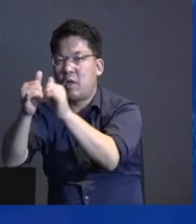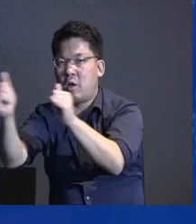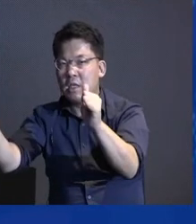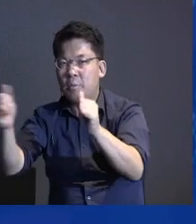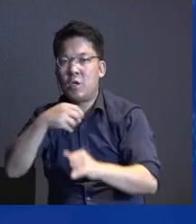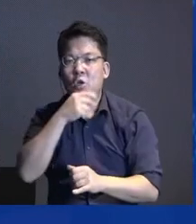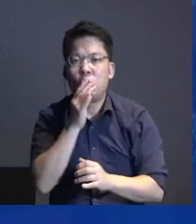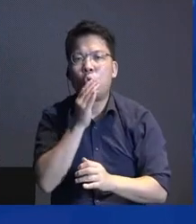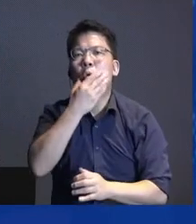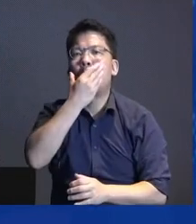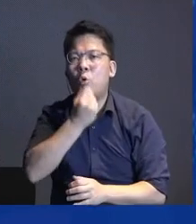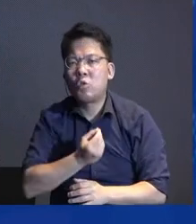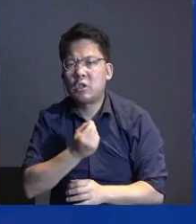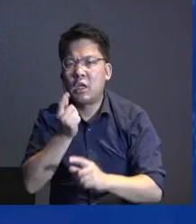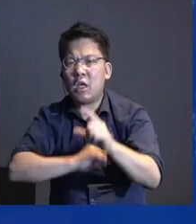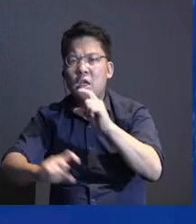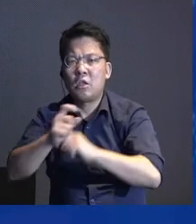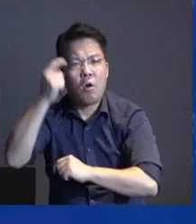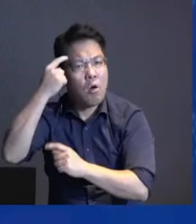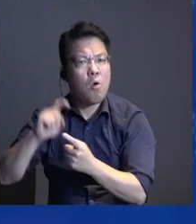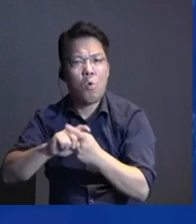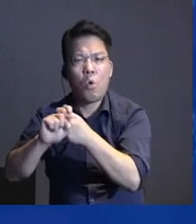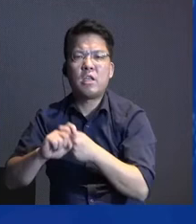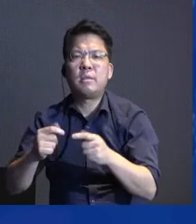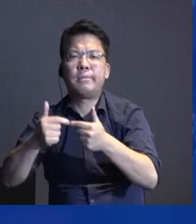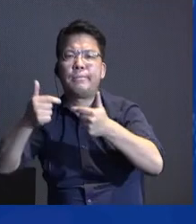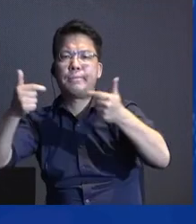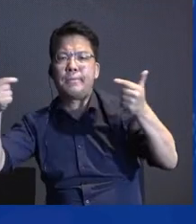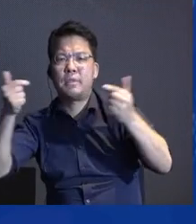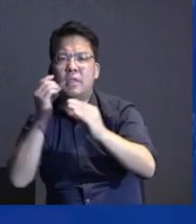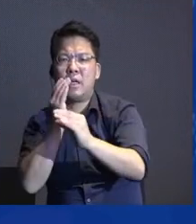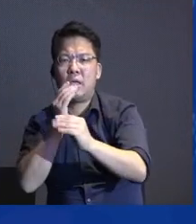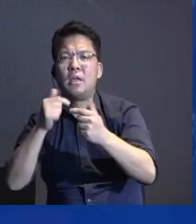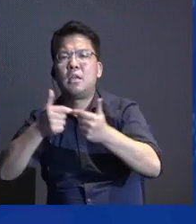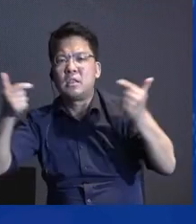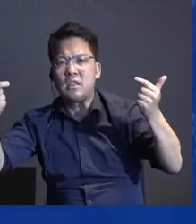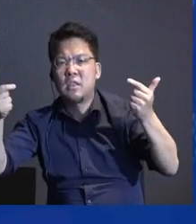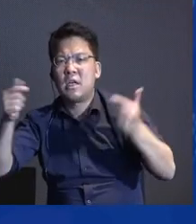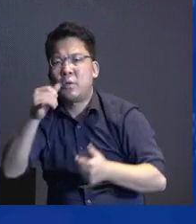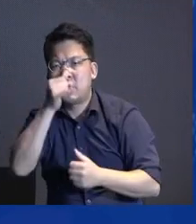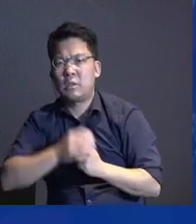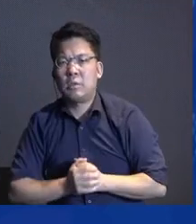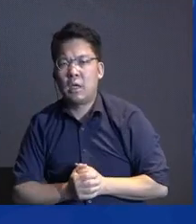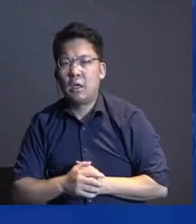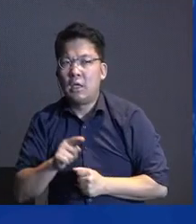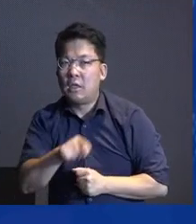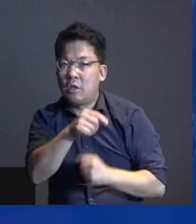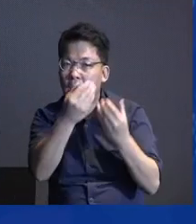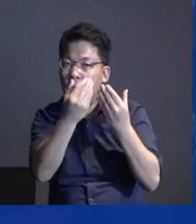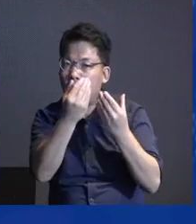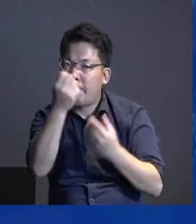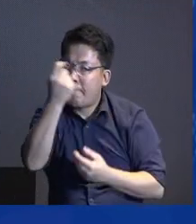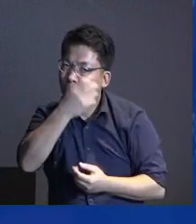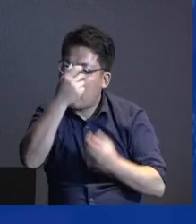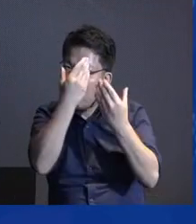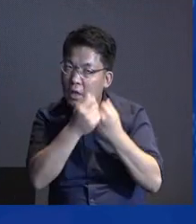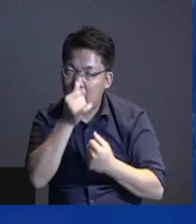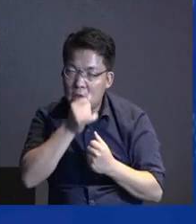So finally, these are the examples of activities among elderly persons during the COVID-19